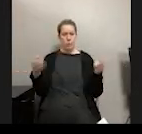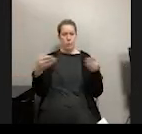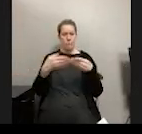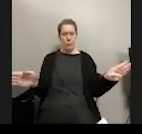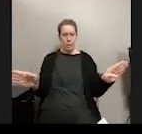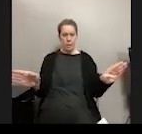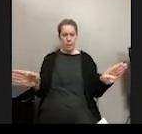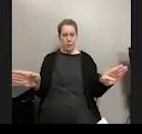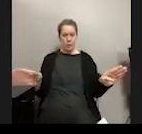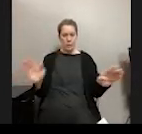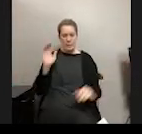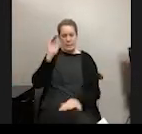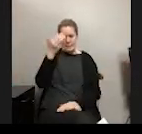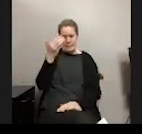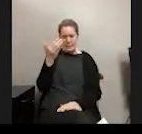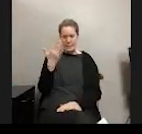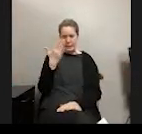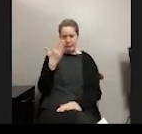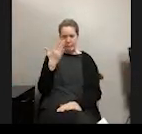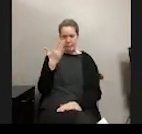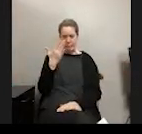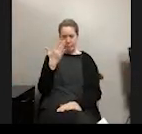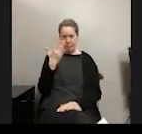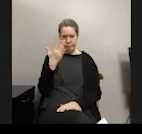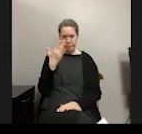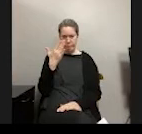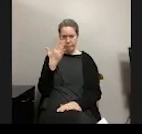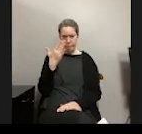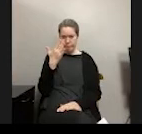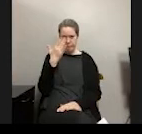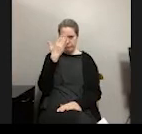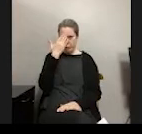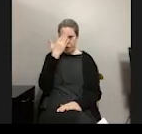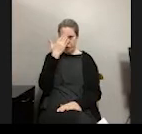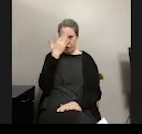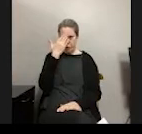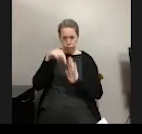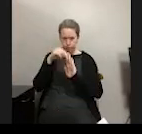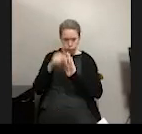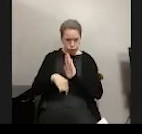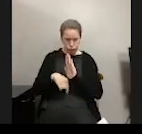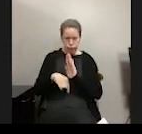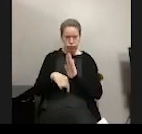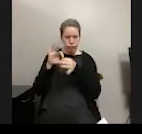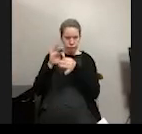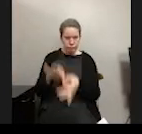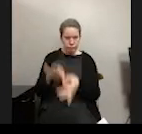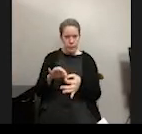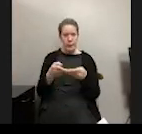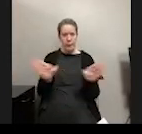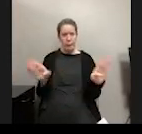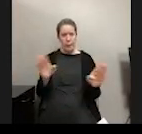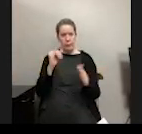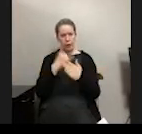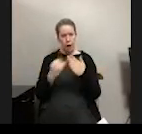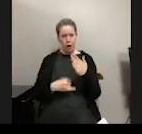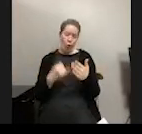seem to know about public art and contemporary art in general. And how can we